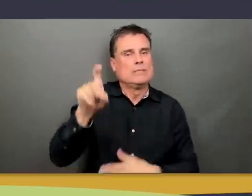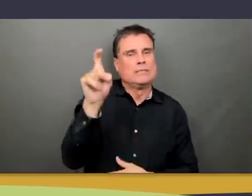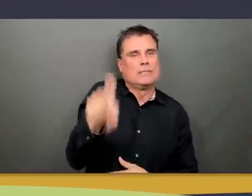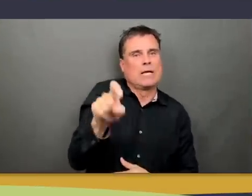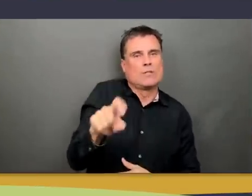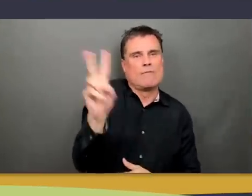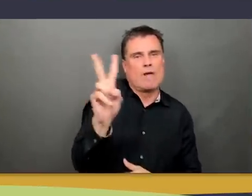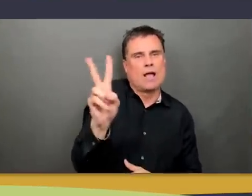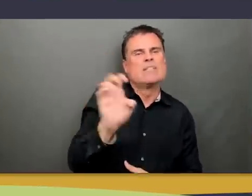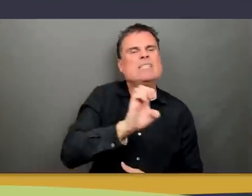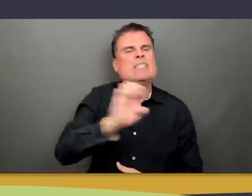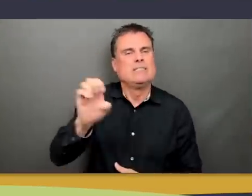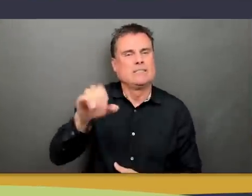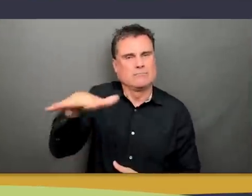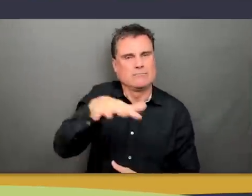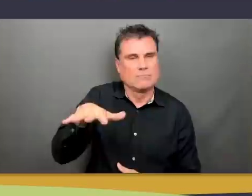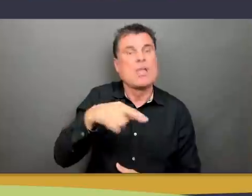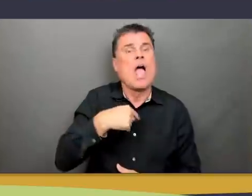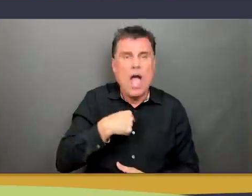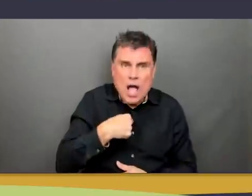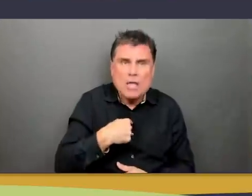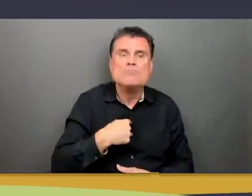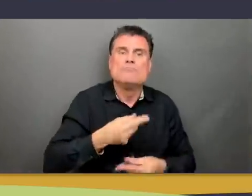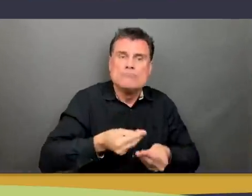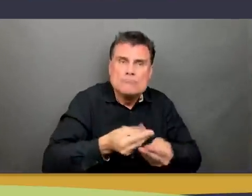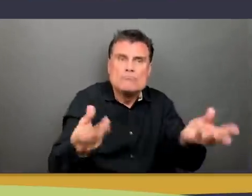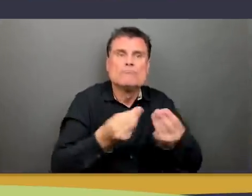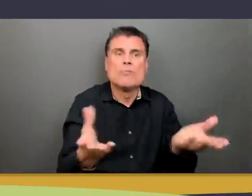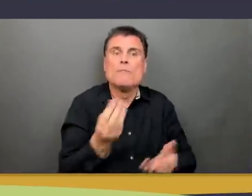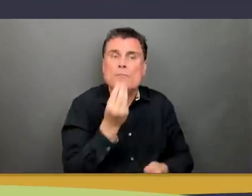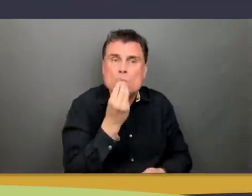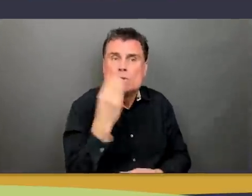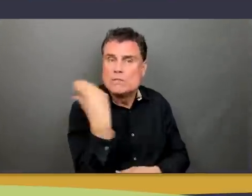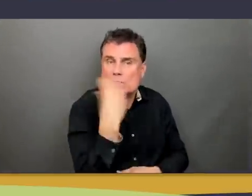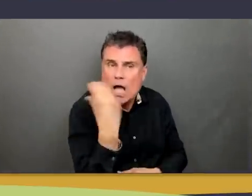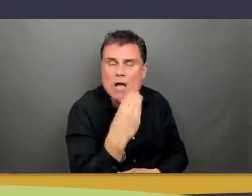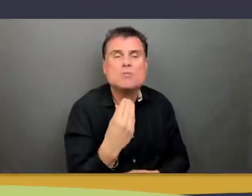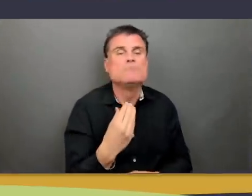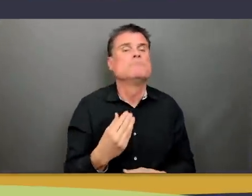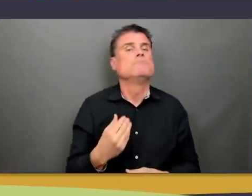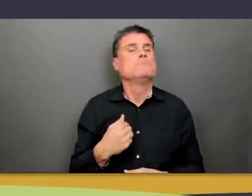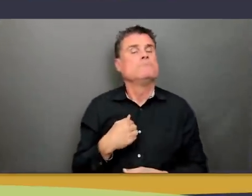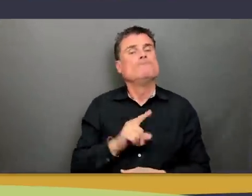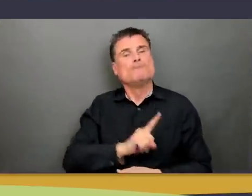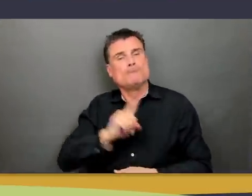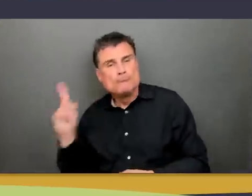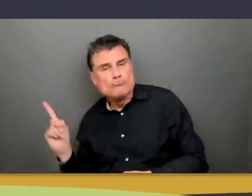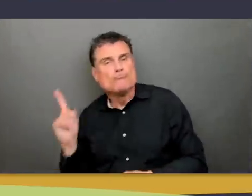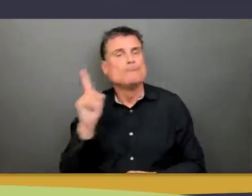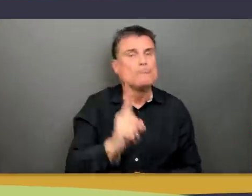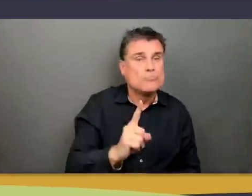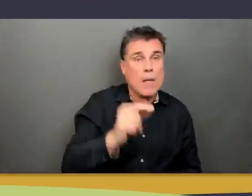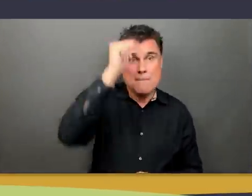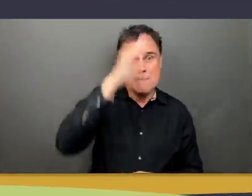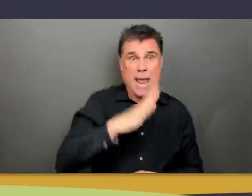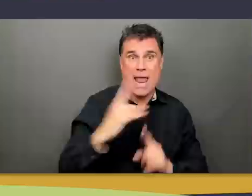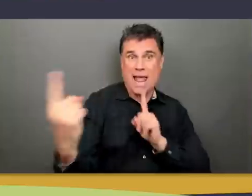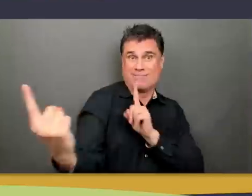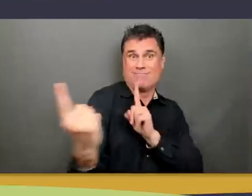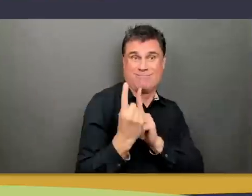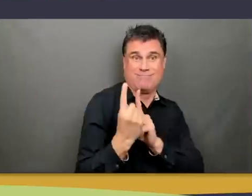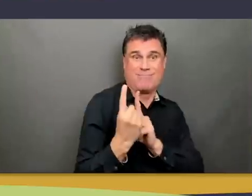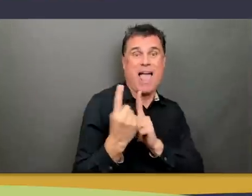and was really glad to meet me again. He has been helping on his neighbor's garden for a while